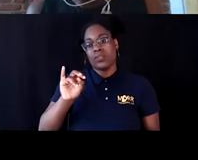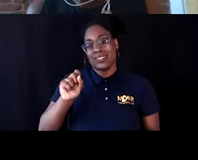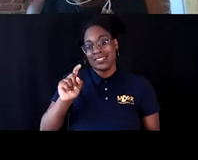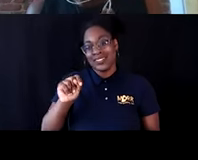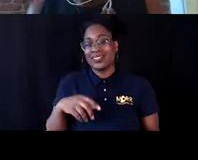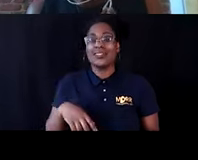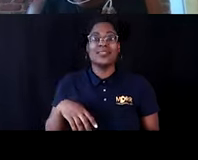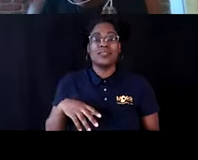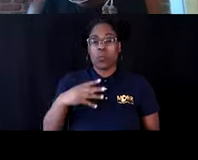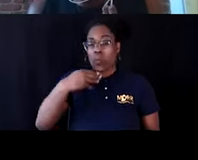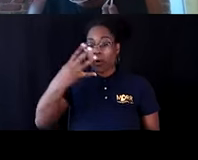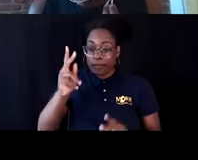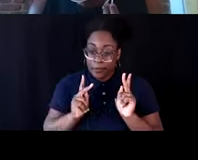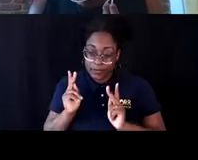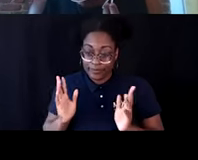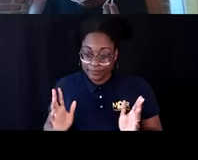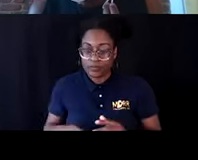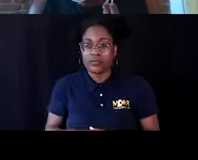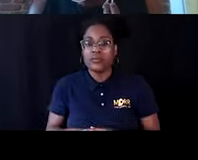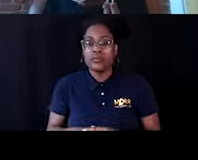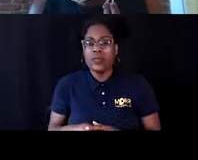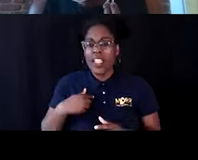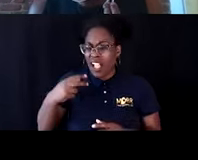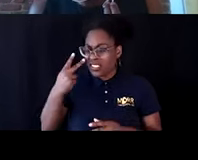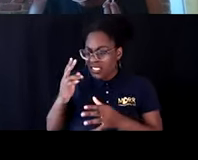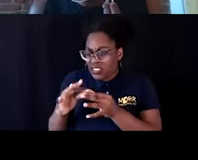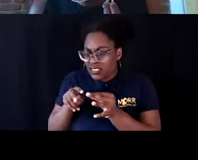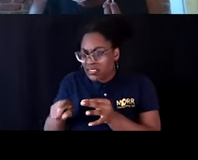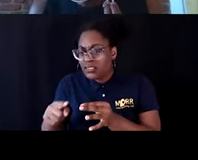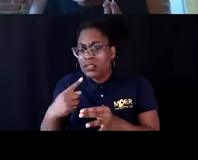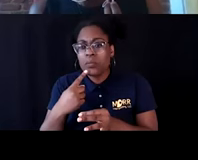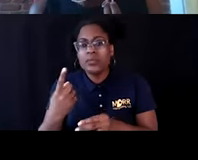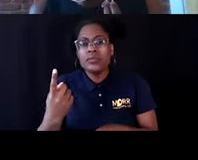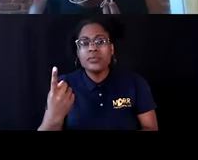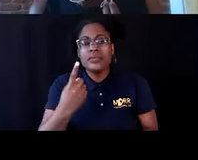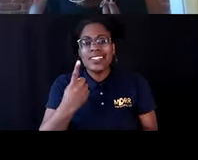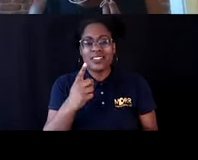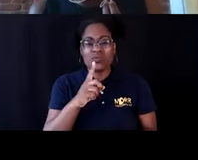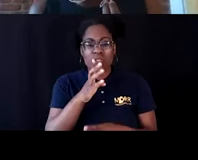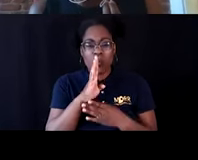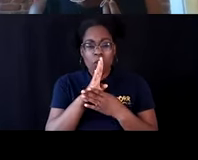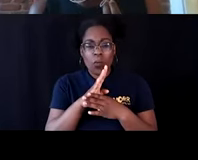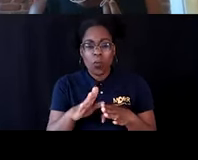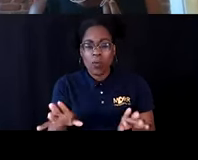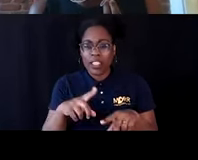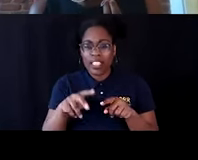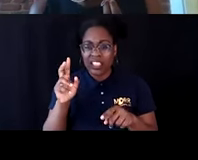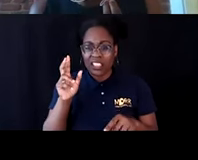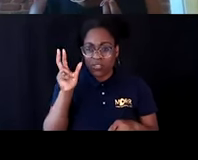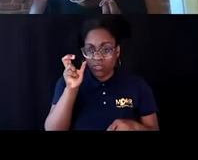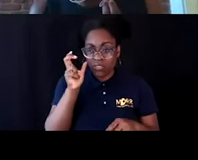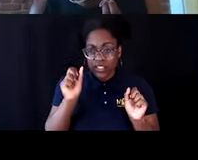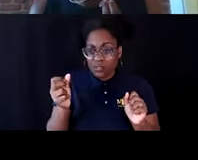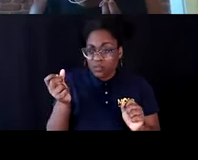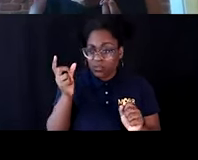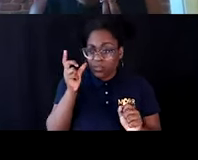that it's really quiet. I just want to check in. Is anybody else getting quiet for me, or can you all still hear me pretty clearly?